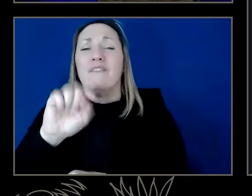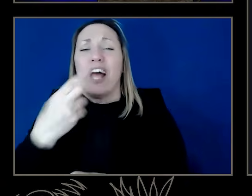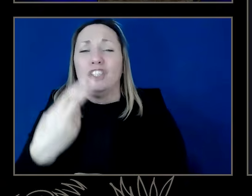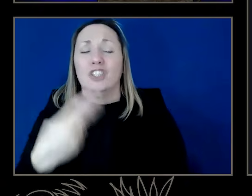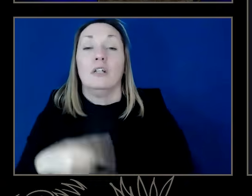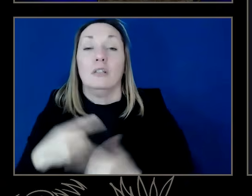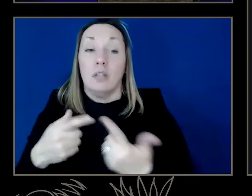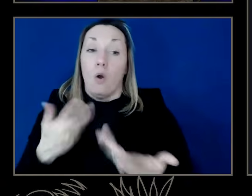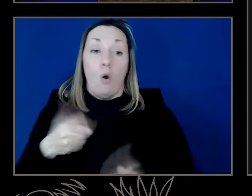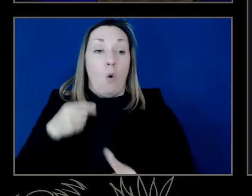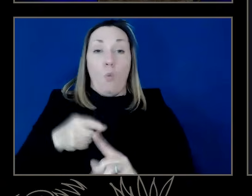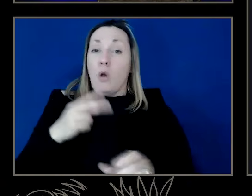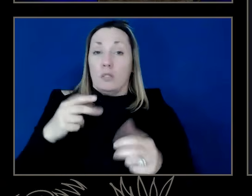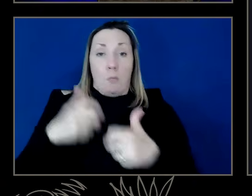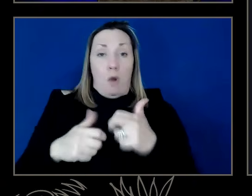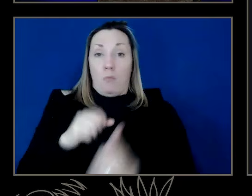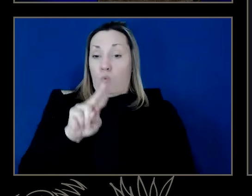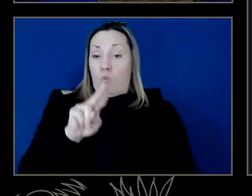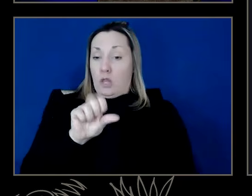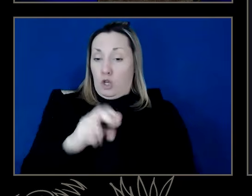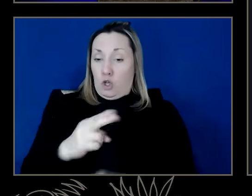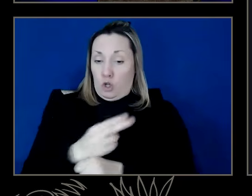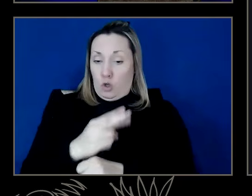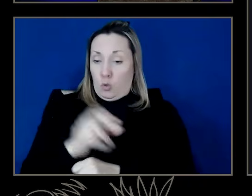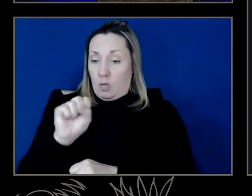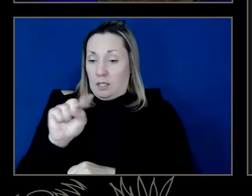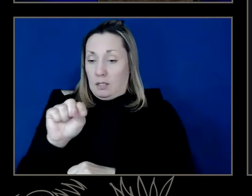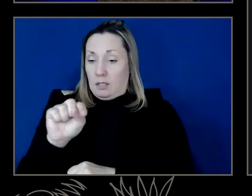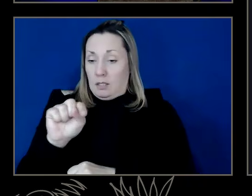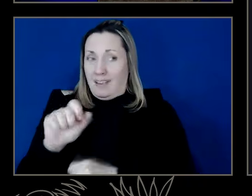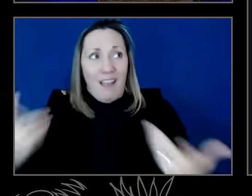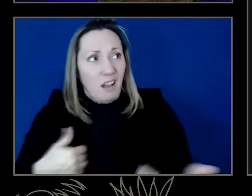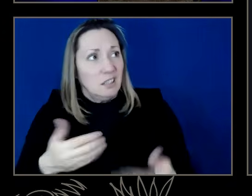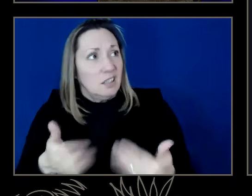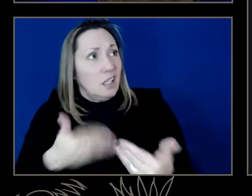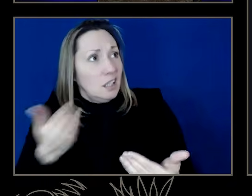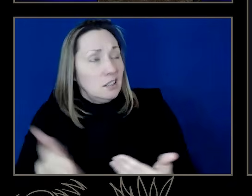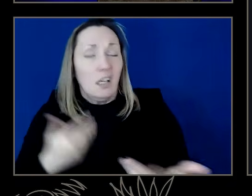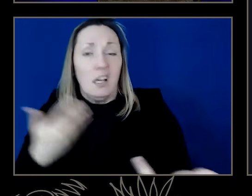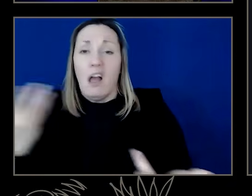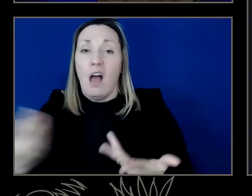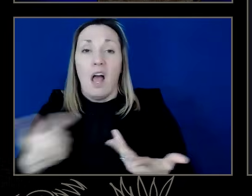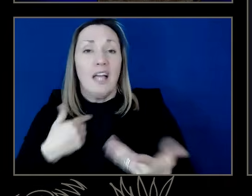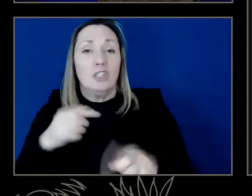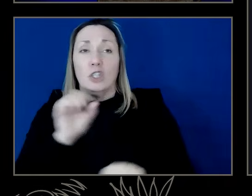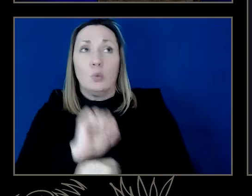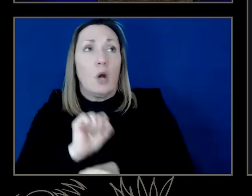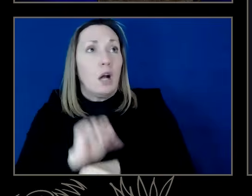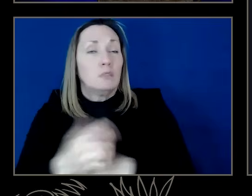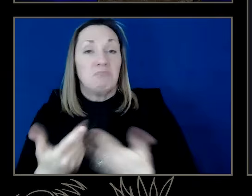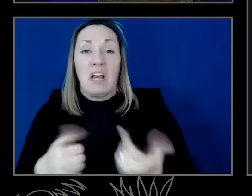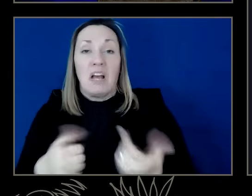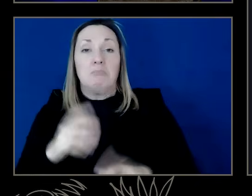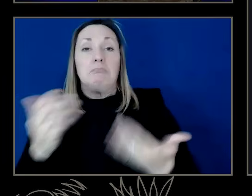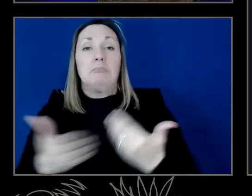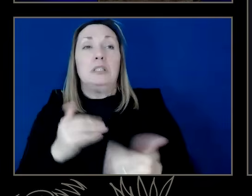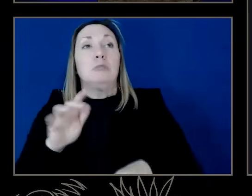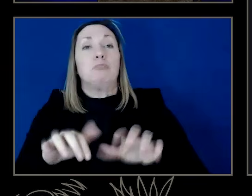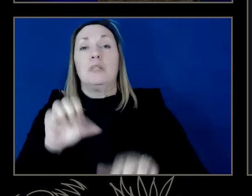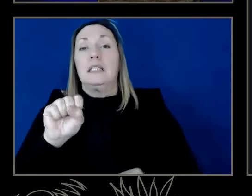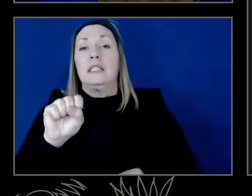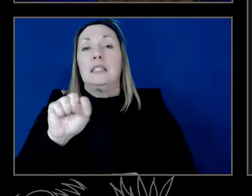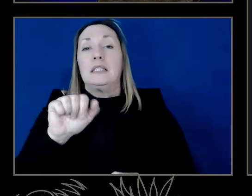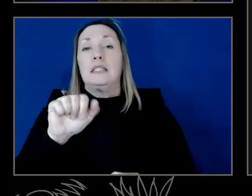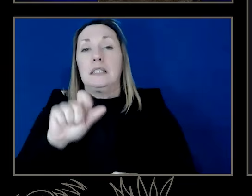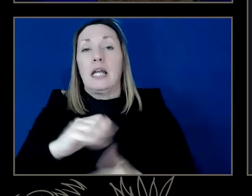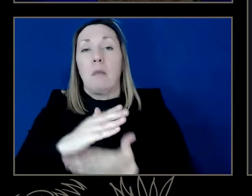problem with useState? You might be like, hey, it's such a simple hook, and you know, it just works. I could just put my state in there, and my